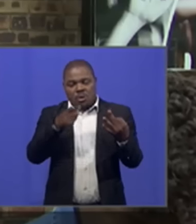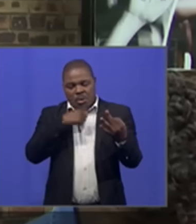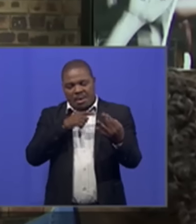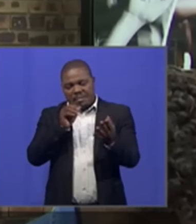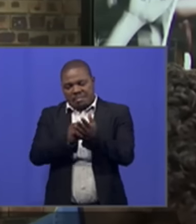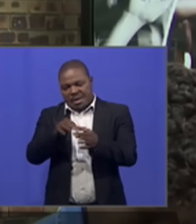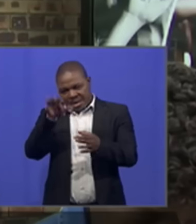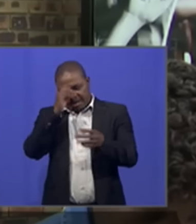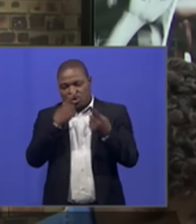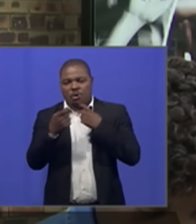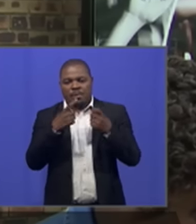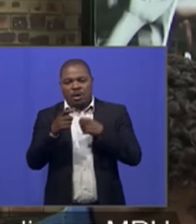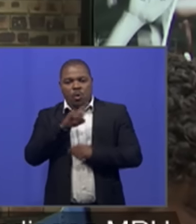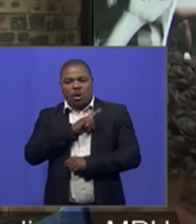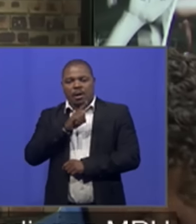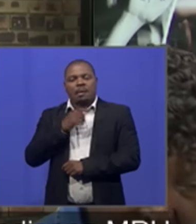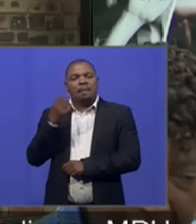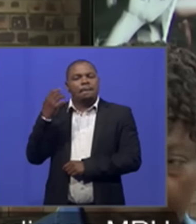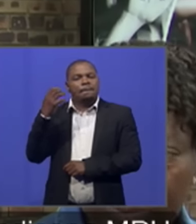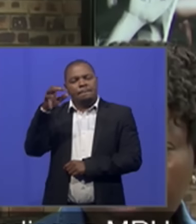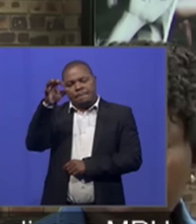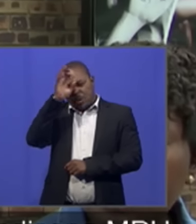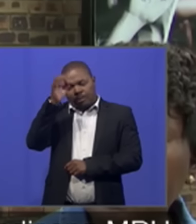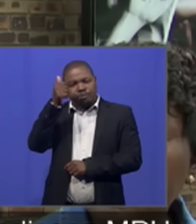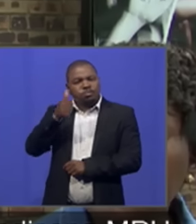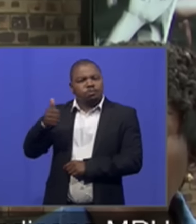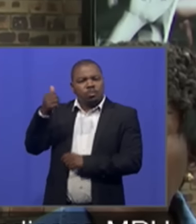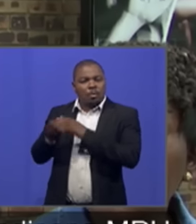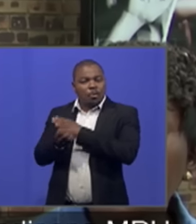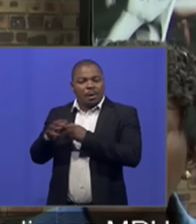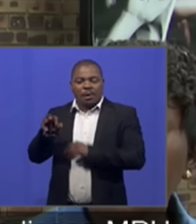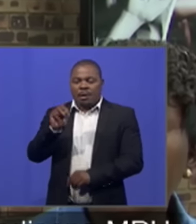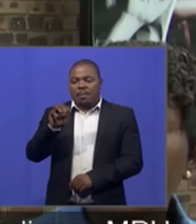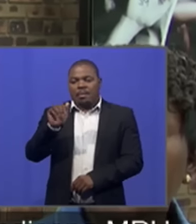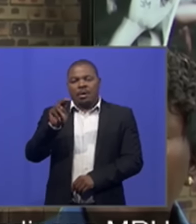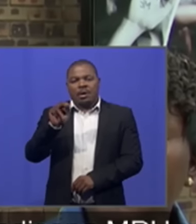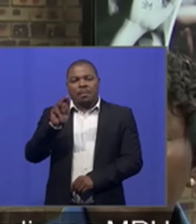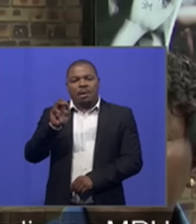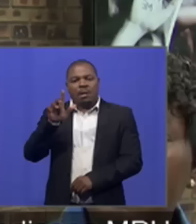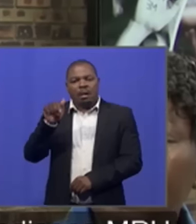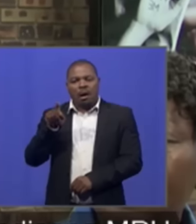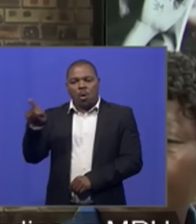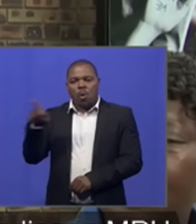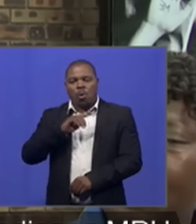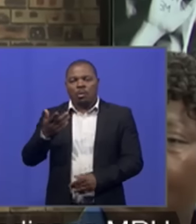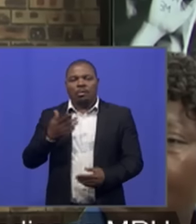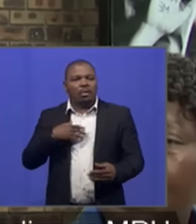provincial commissioner Daphne Manamela on Saturday when she dropped the